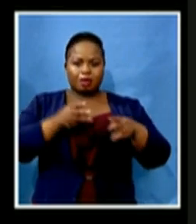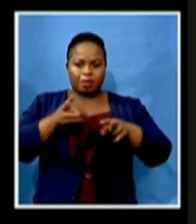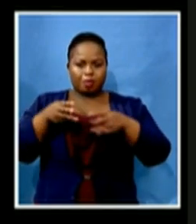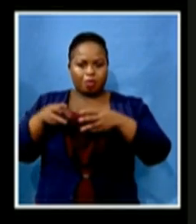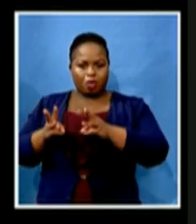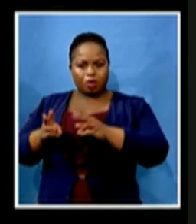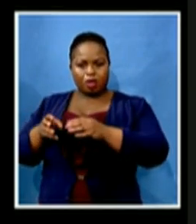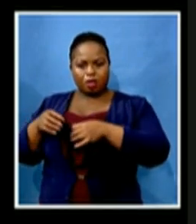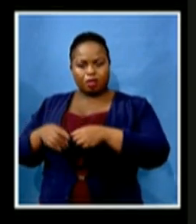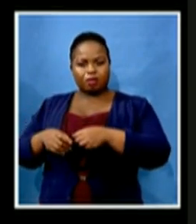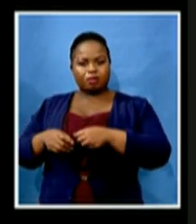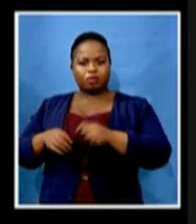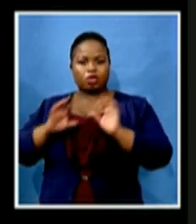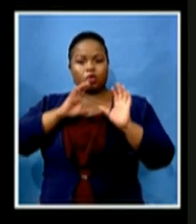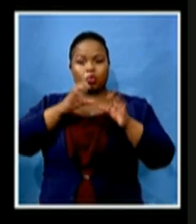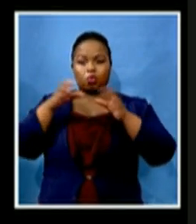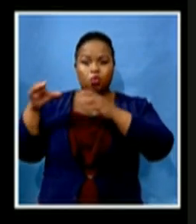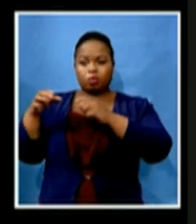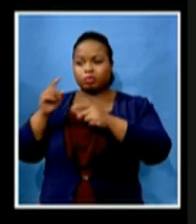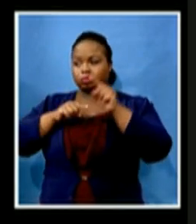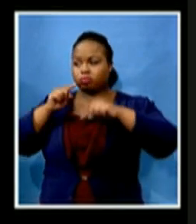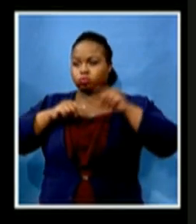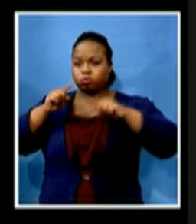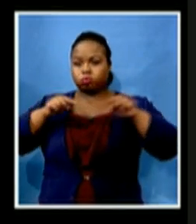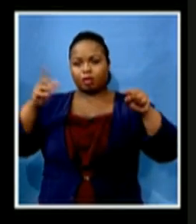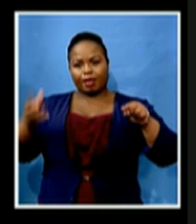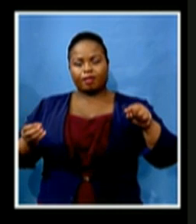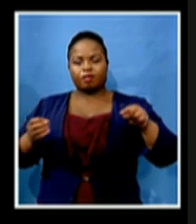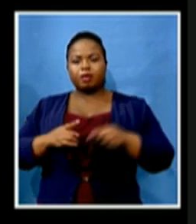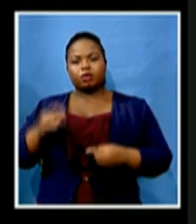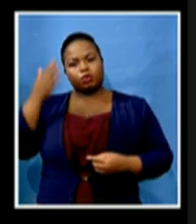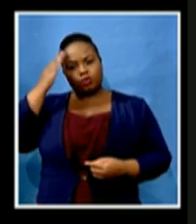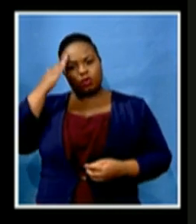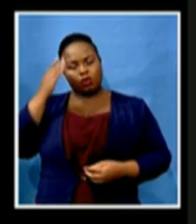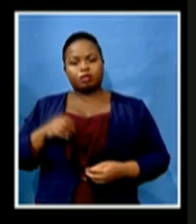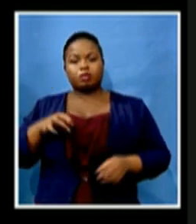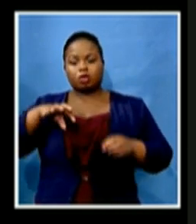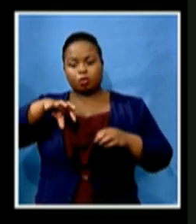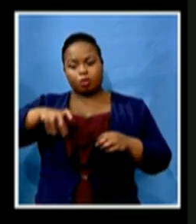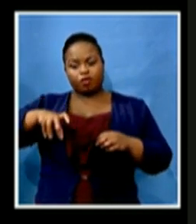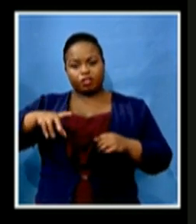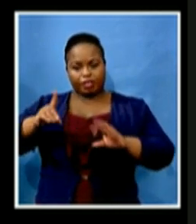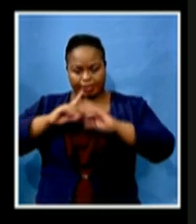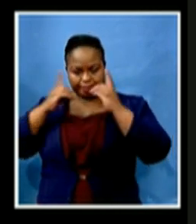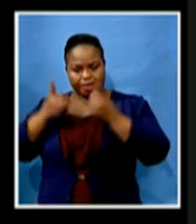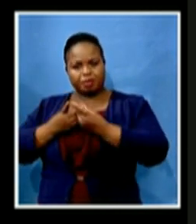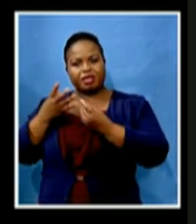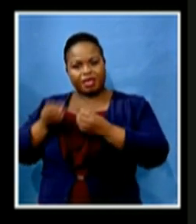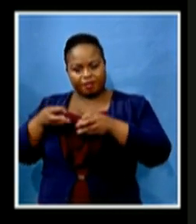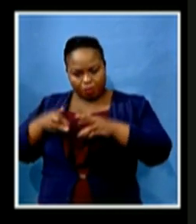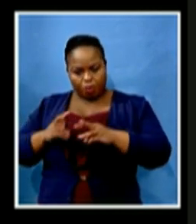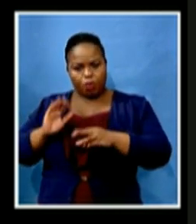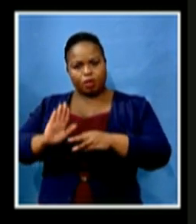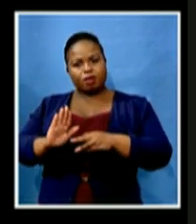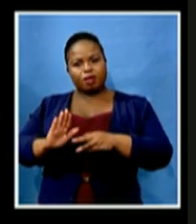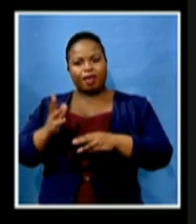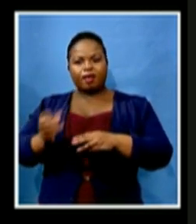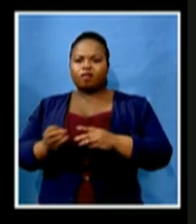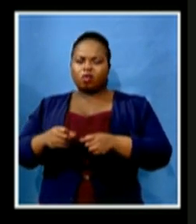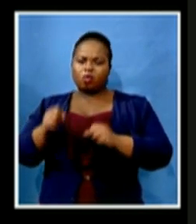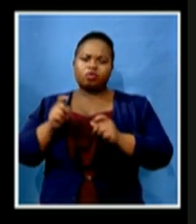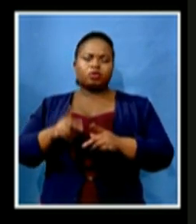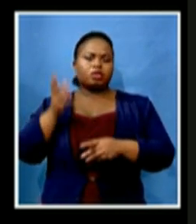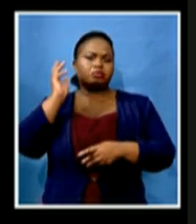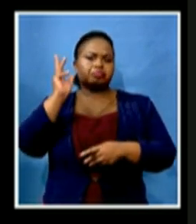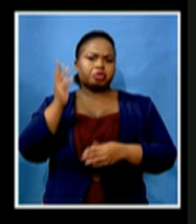Provincial departments have also got modeling groups that are doing work for them. They didn't have an opportunity to present today. And each